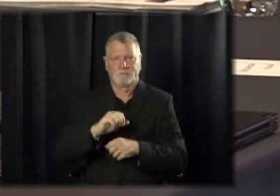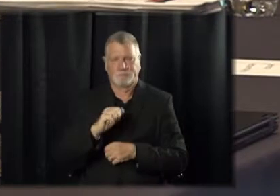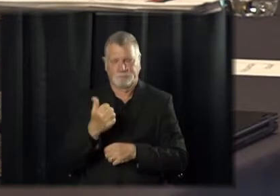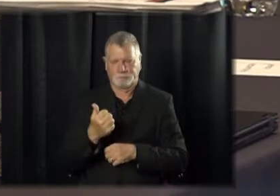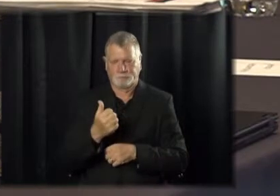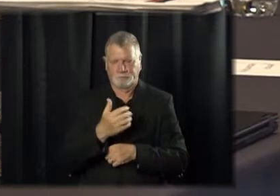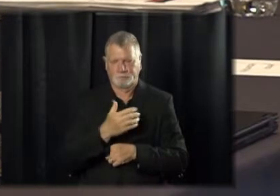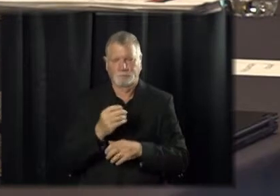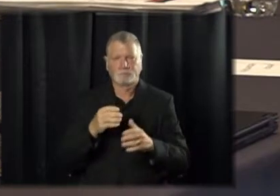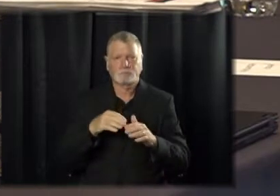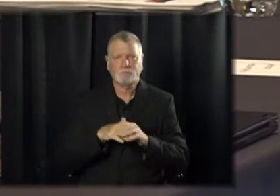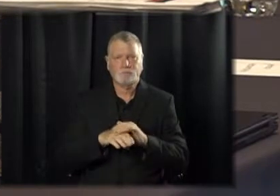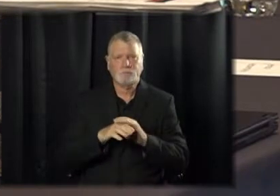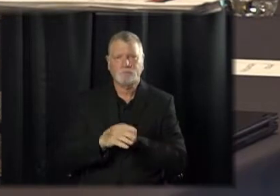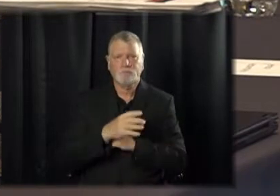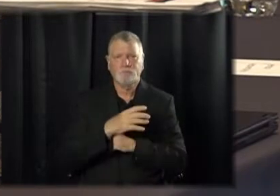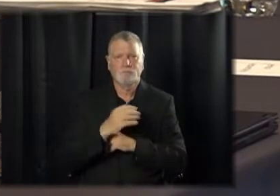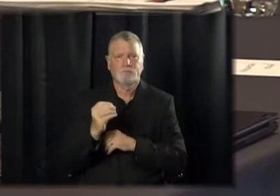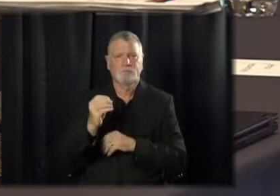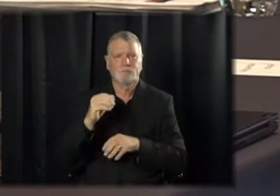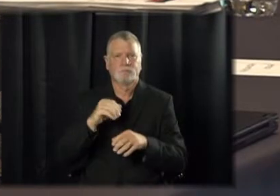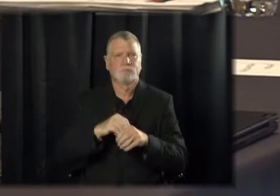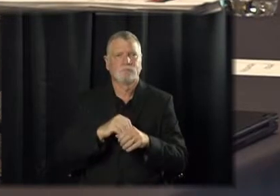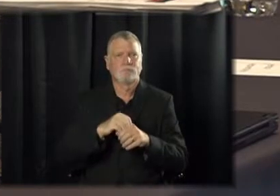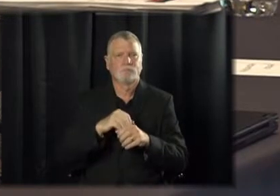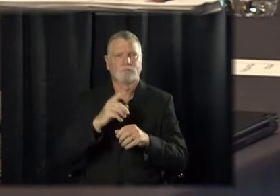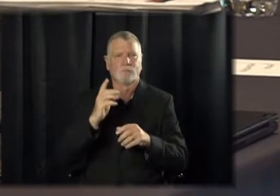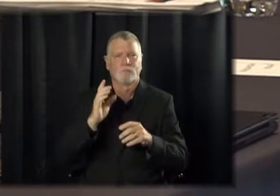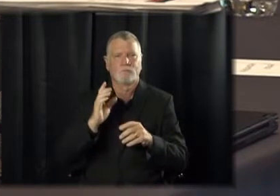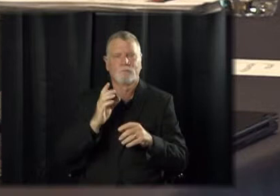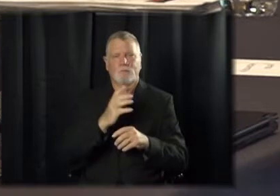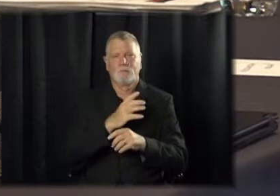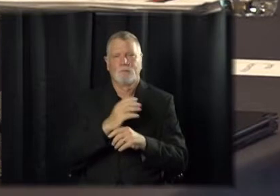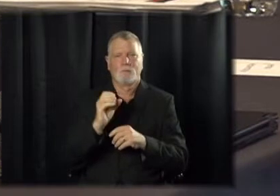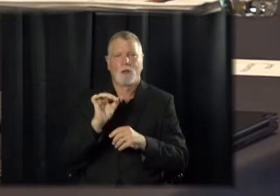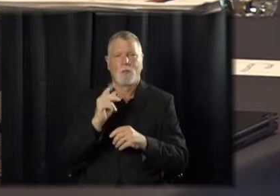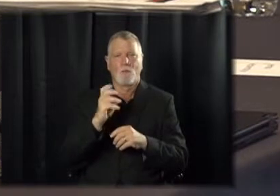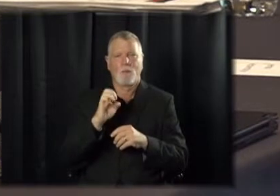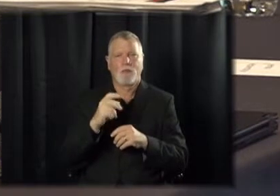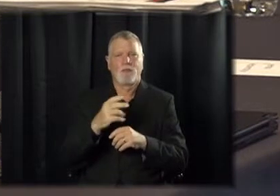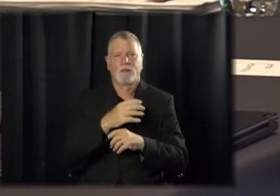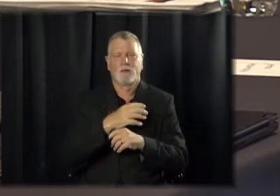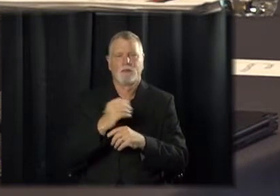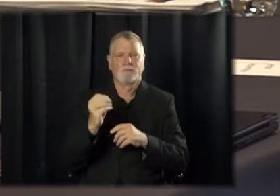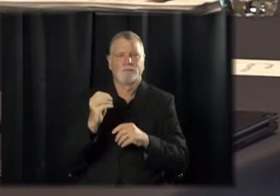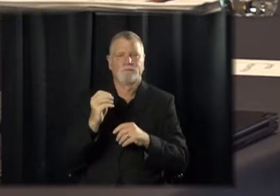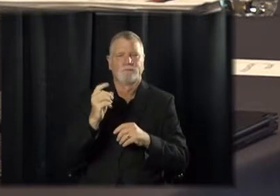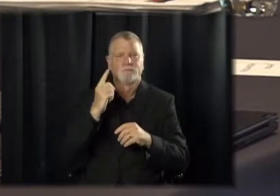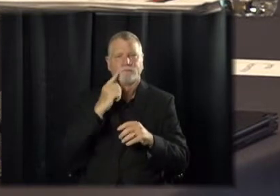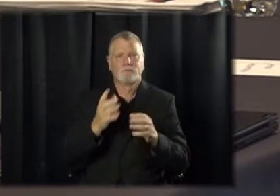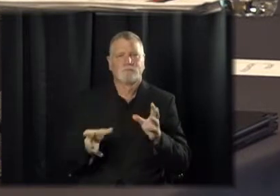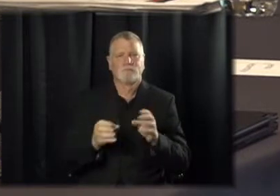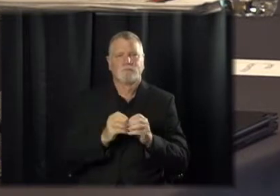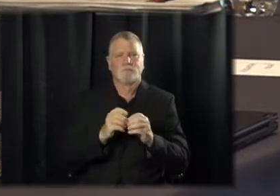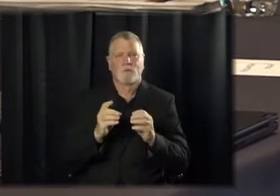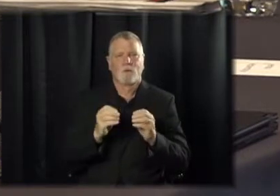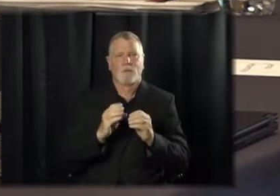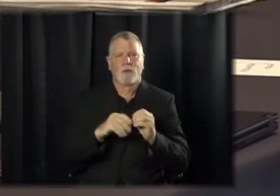enhanced access to the means-tested independent scholarship budgeted in the Commonwealth with a cumulative amount of